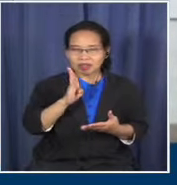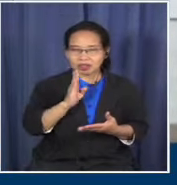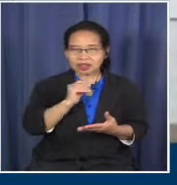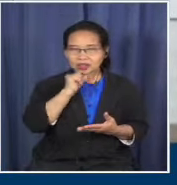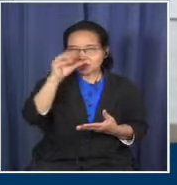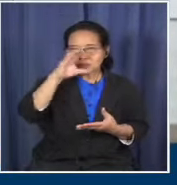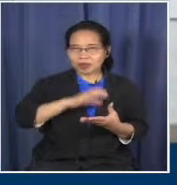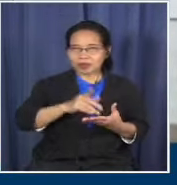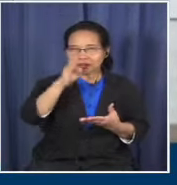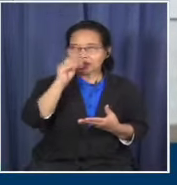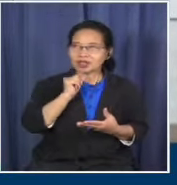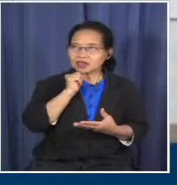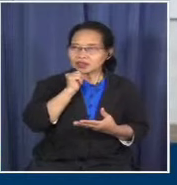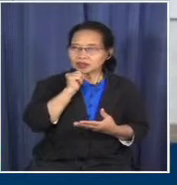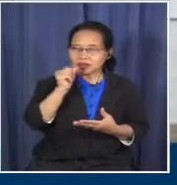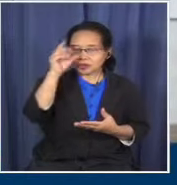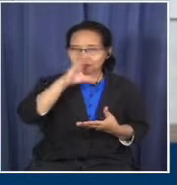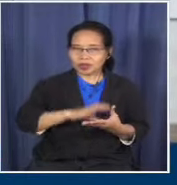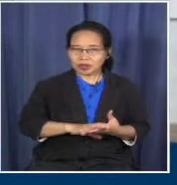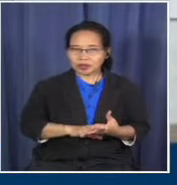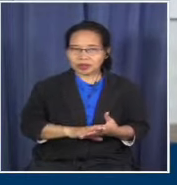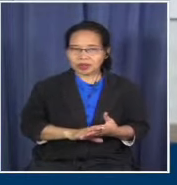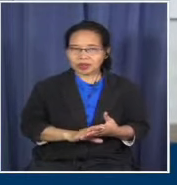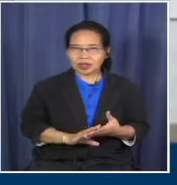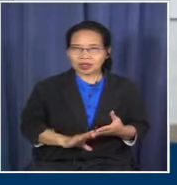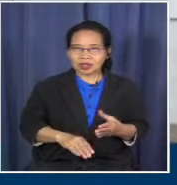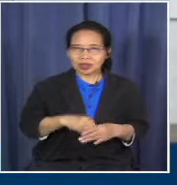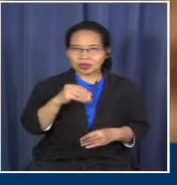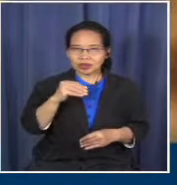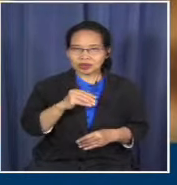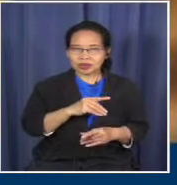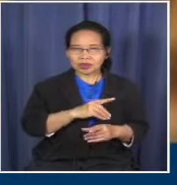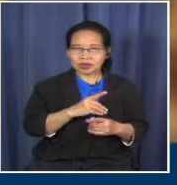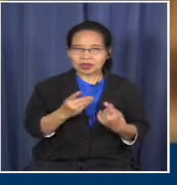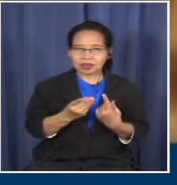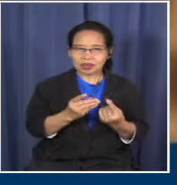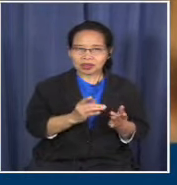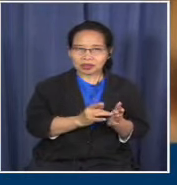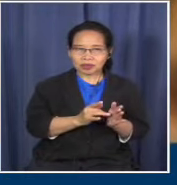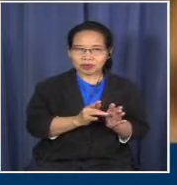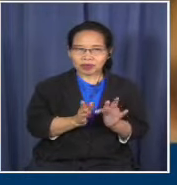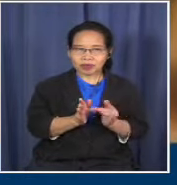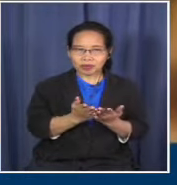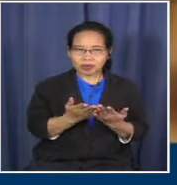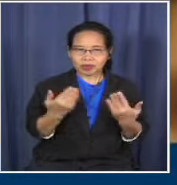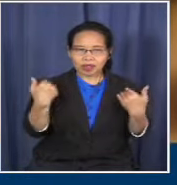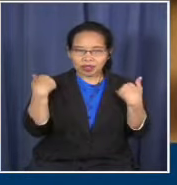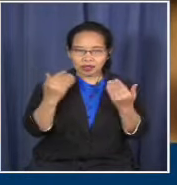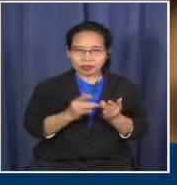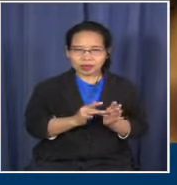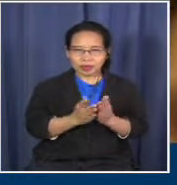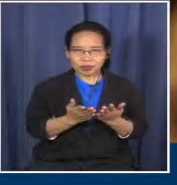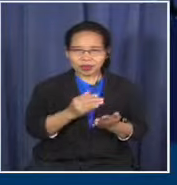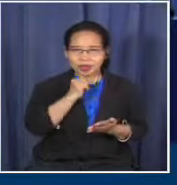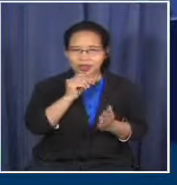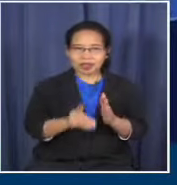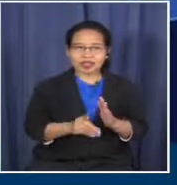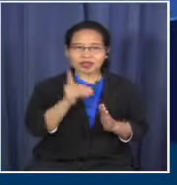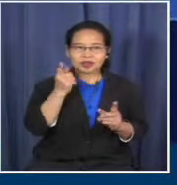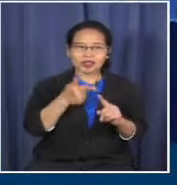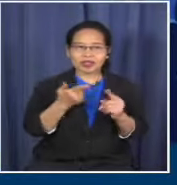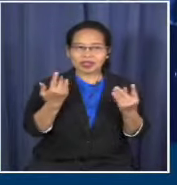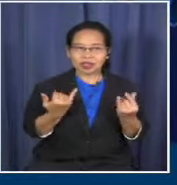That's what atheists who do not believe in God call the Bible. They say that the Bible